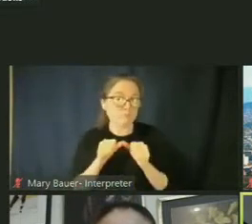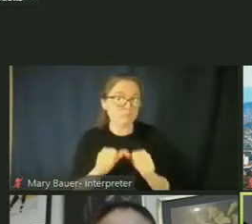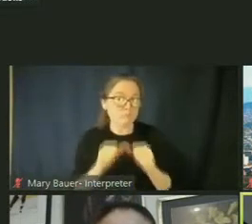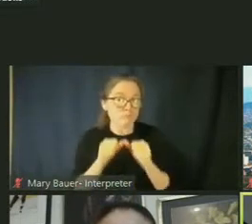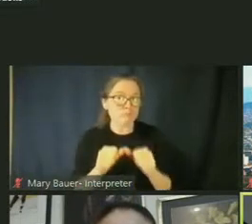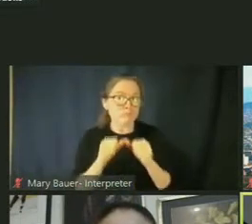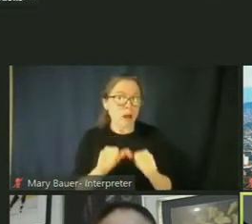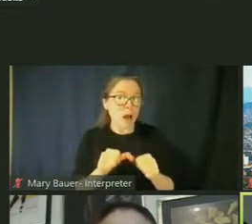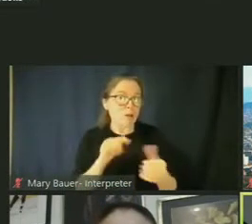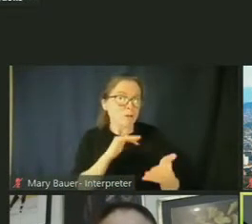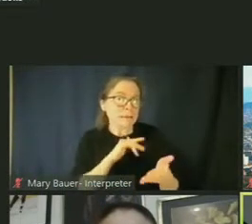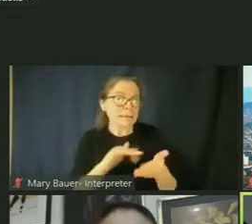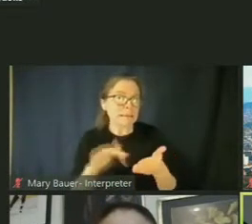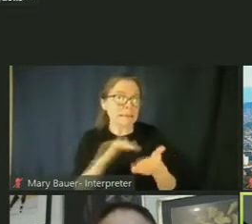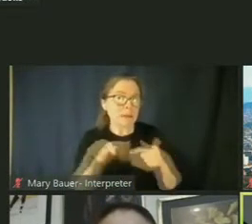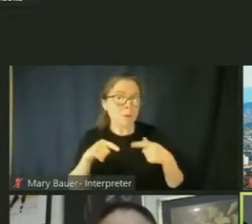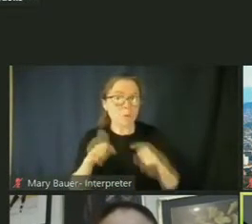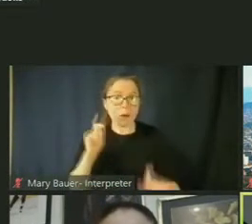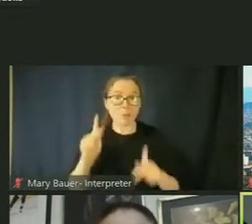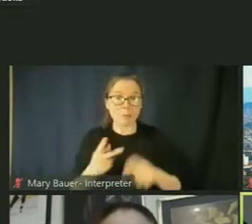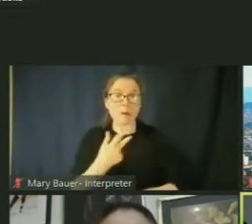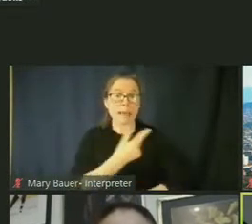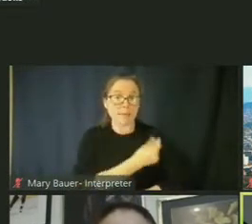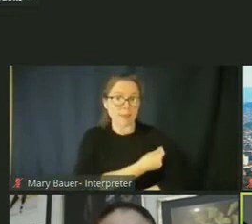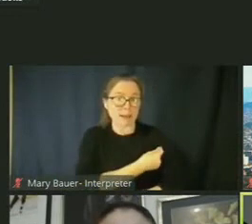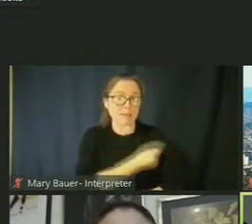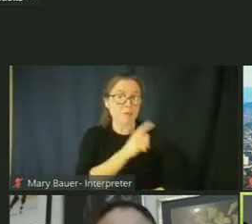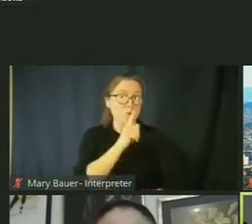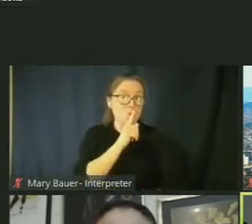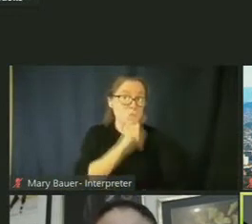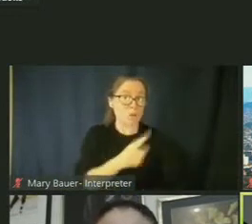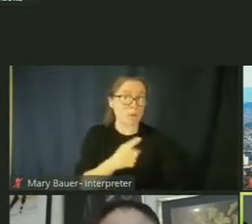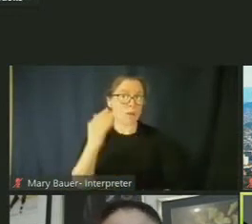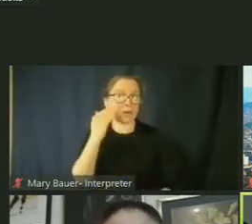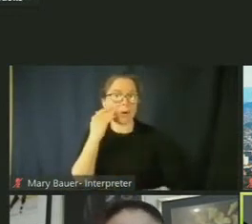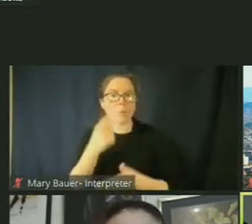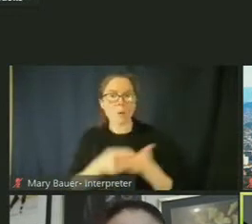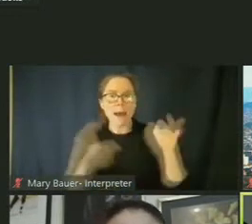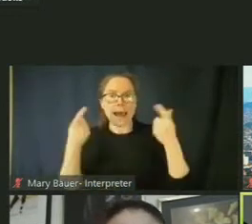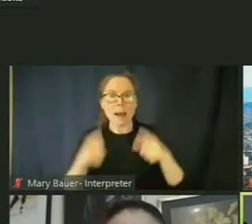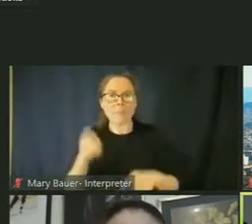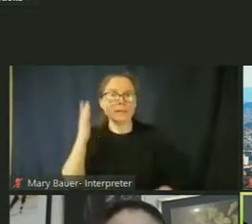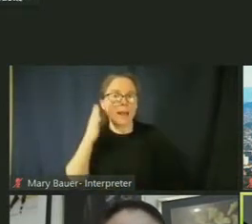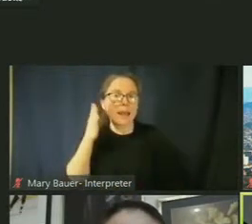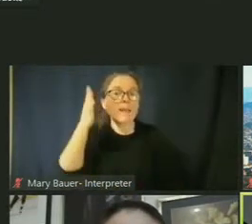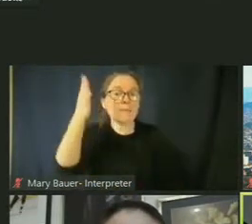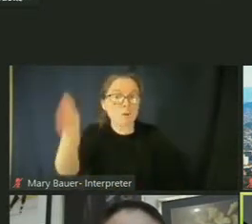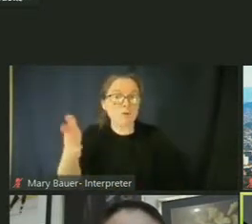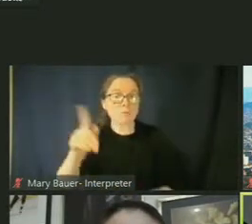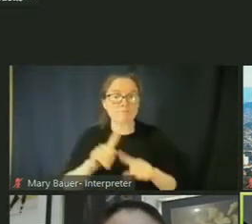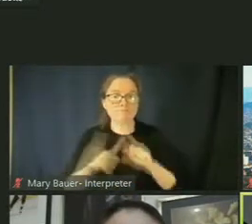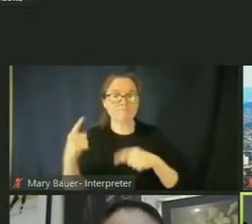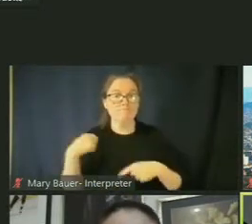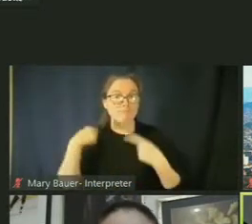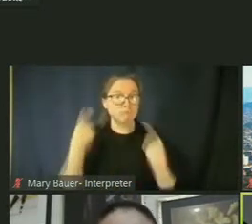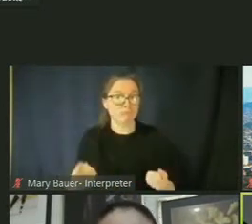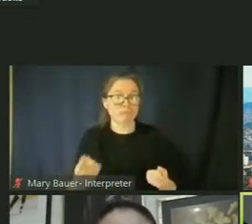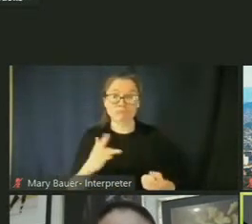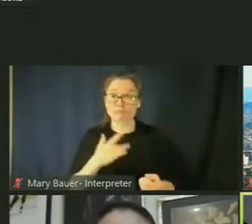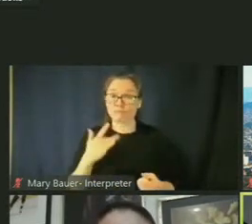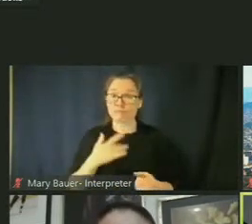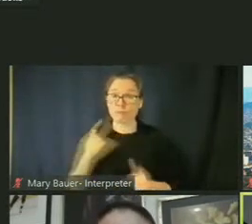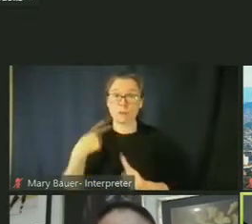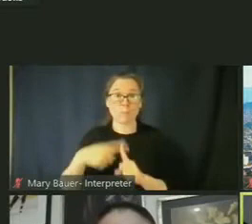vaccine in order to truly tell the long-term outcomes of receiving it, but so far with pretty optimistic